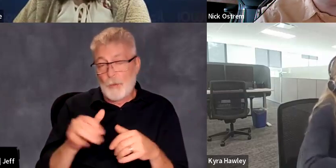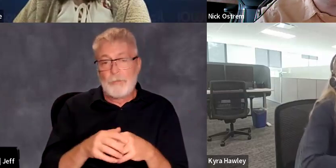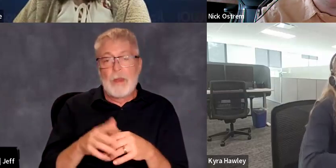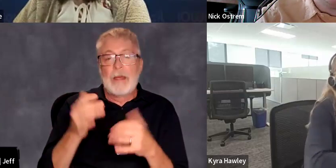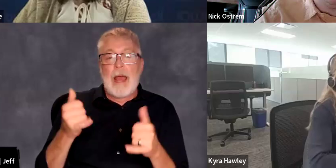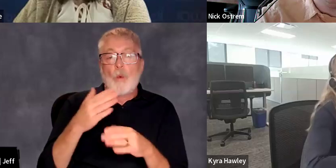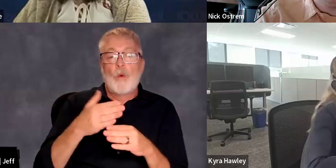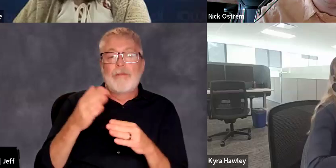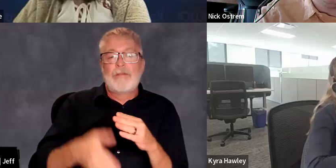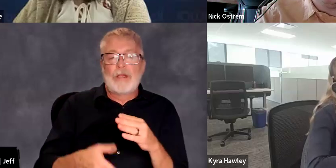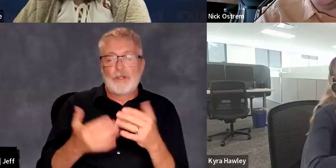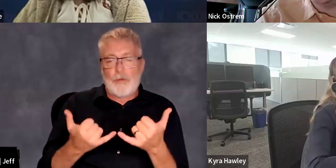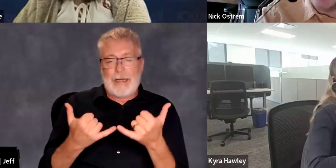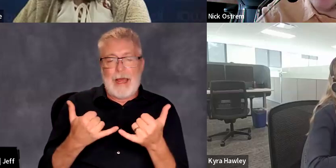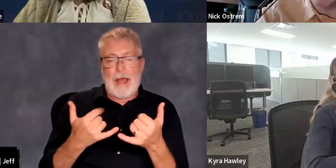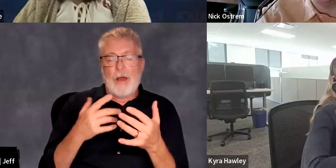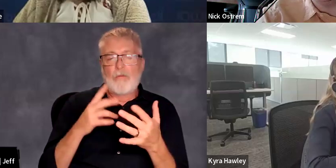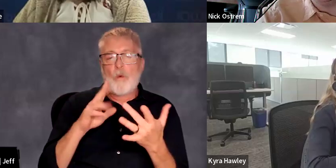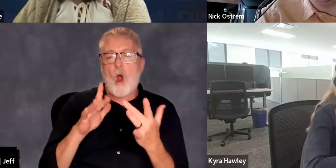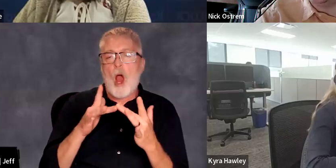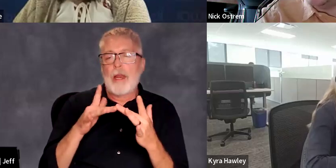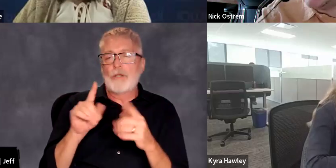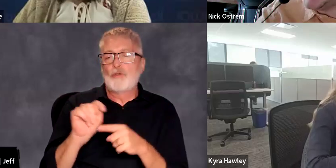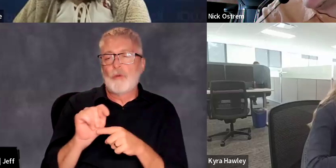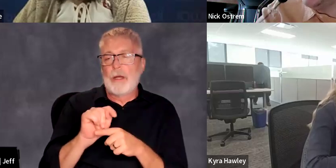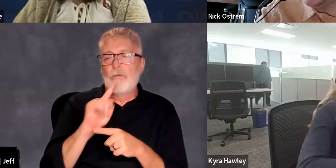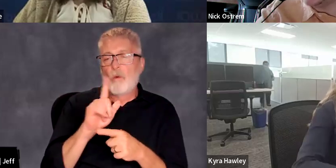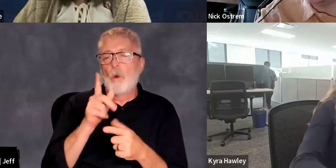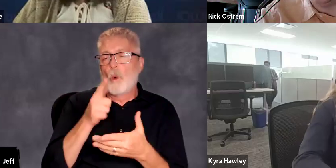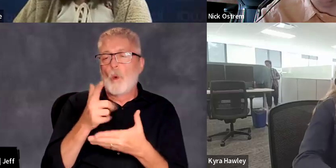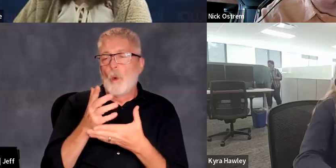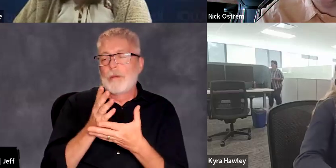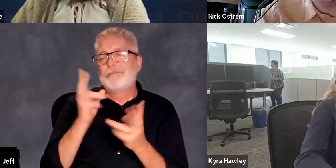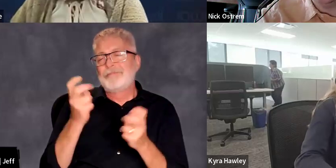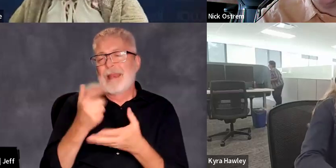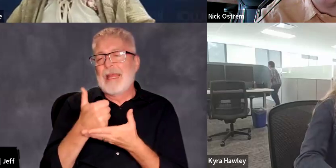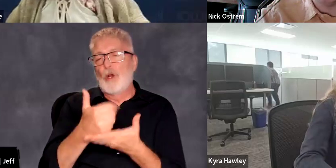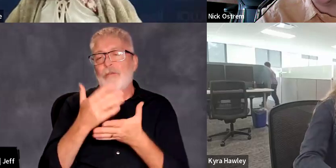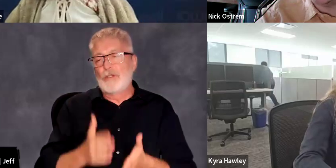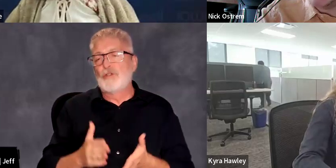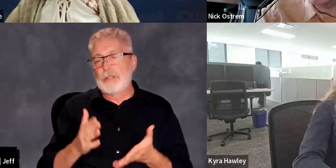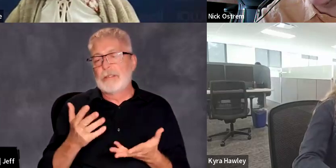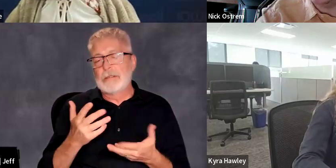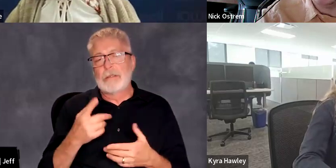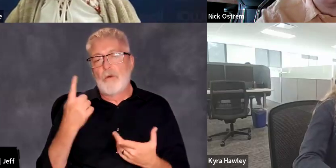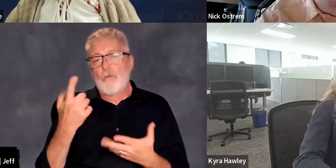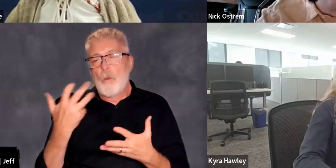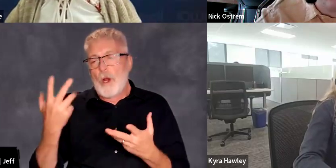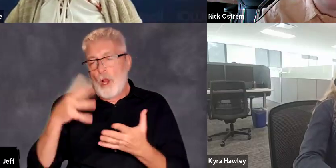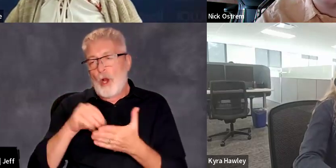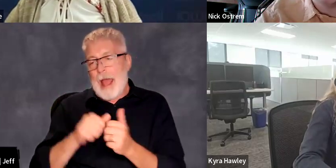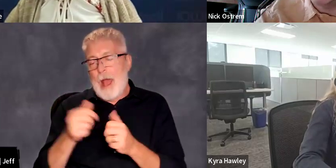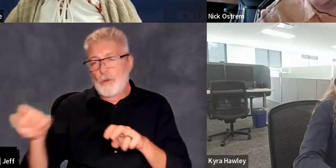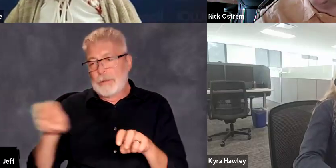finishing touches on an online training module for interventionists. So if somebody wanted to learn how to sit down with somebody and go